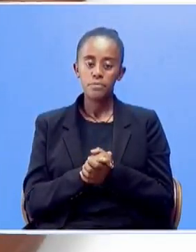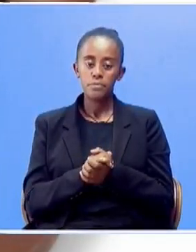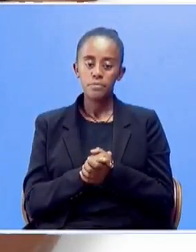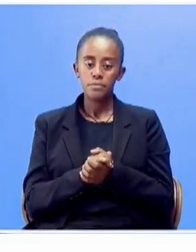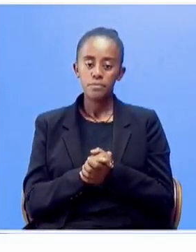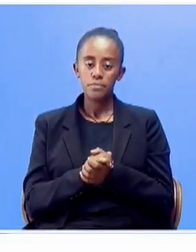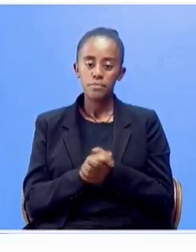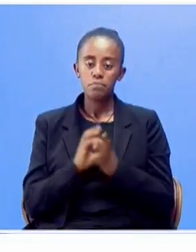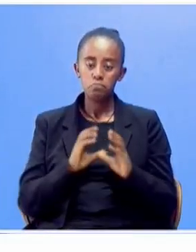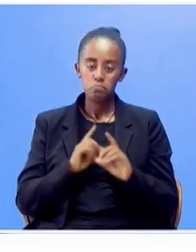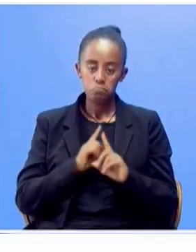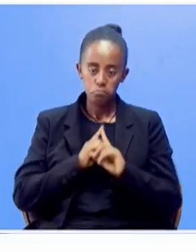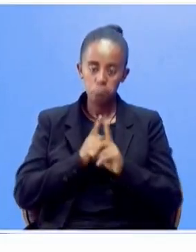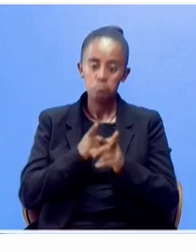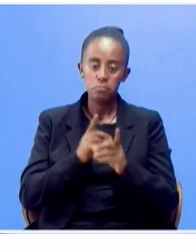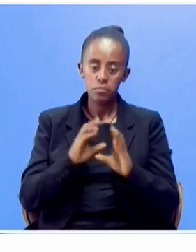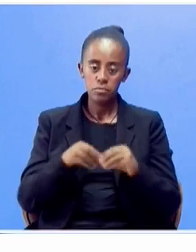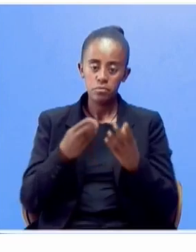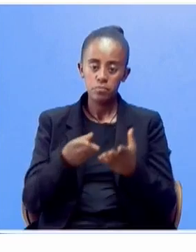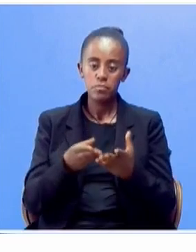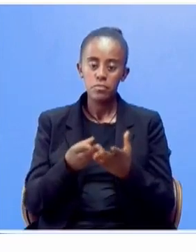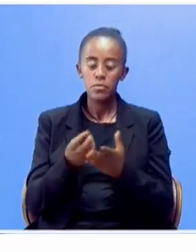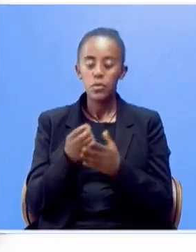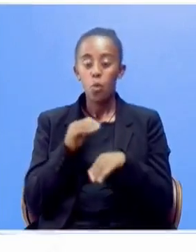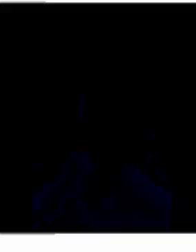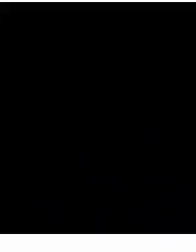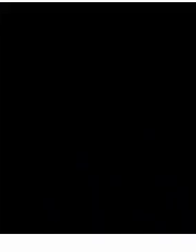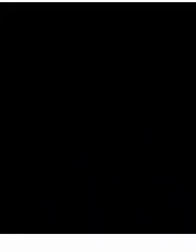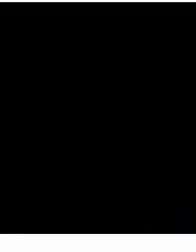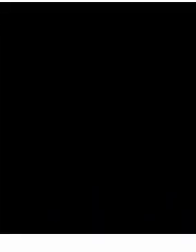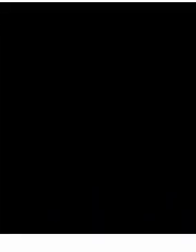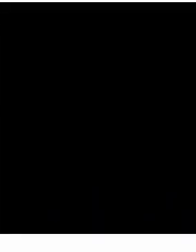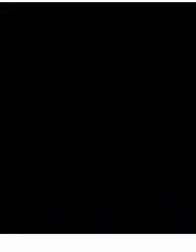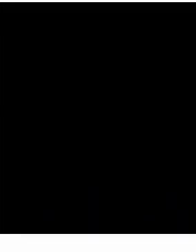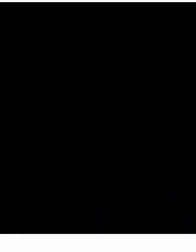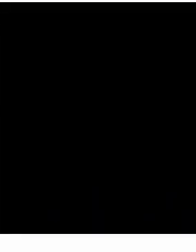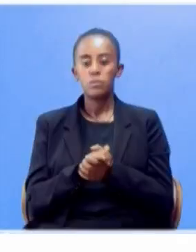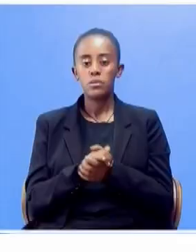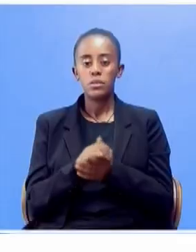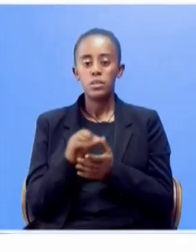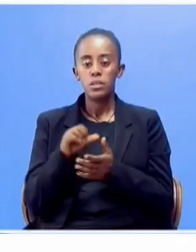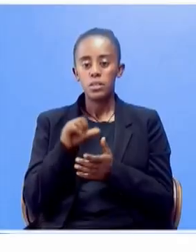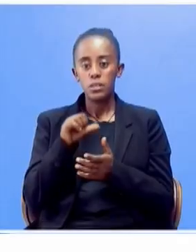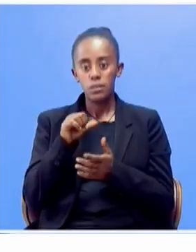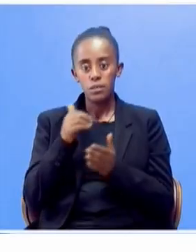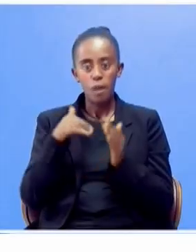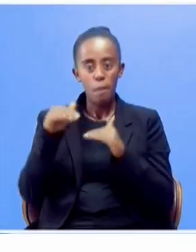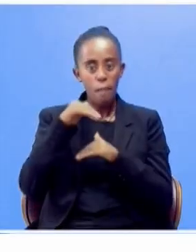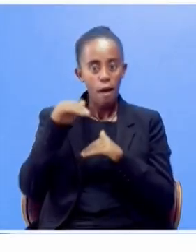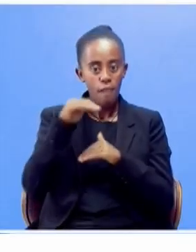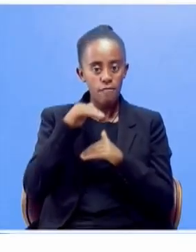okay? Give opinion on the above.